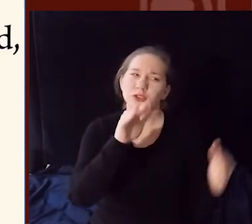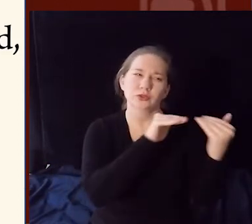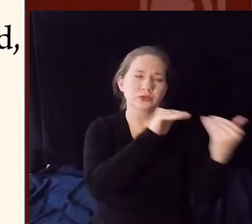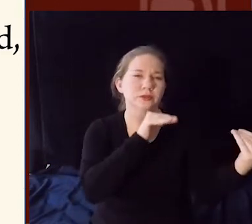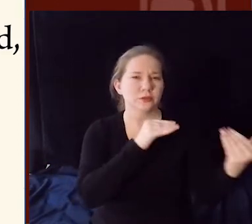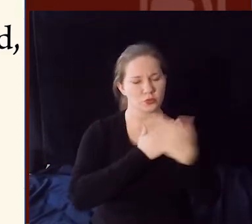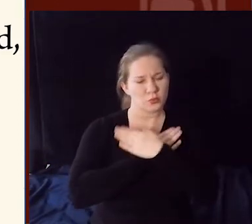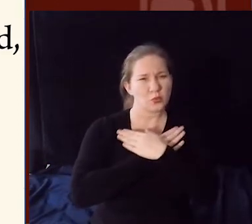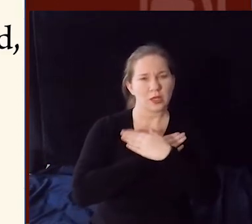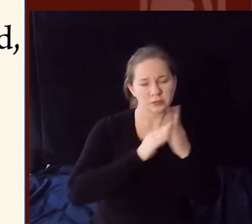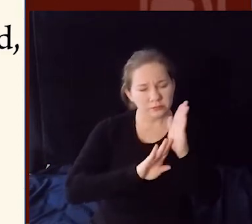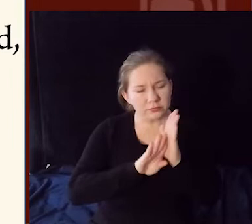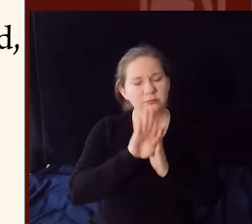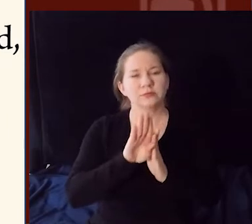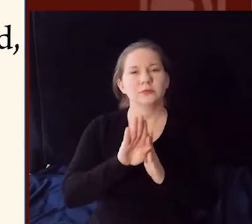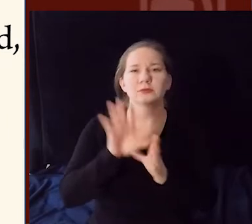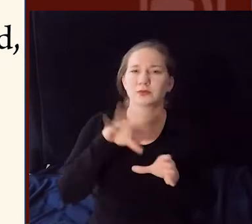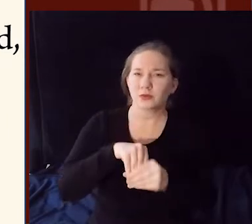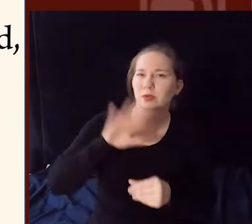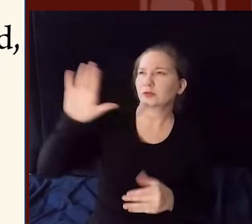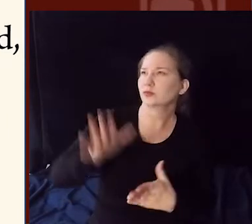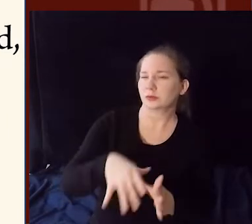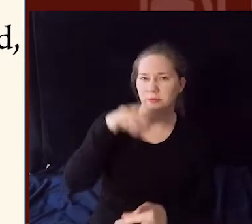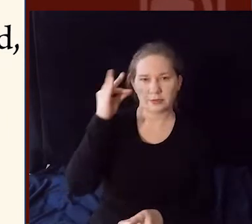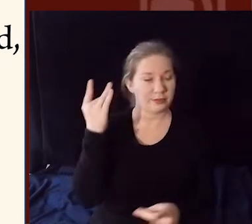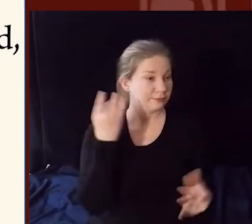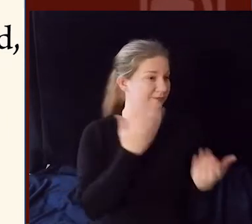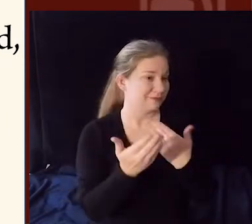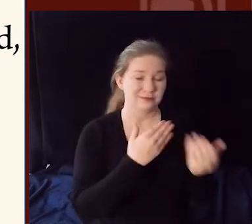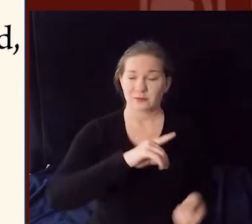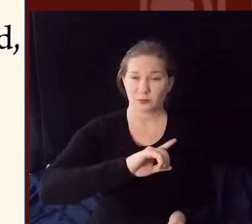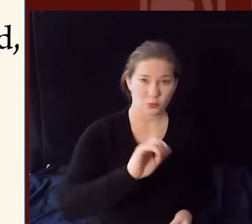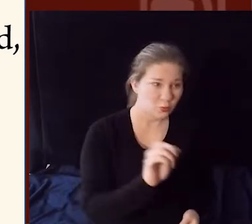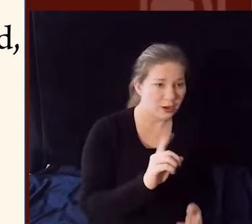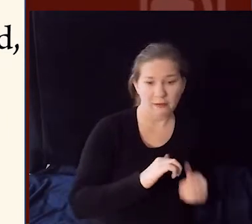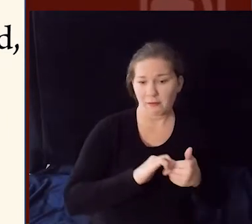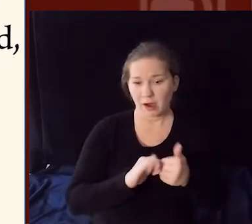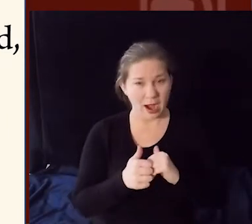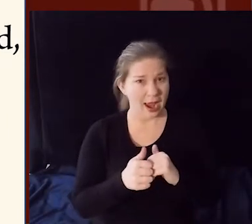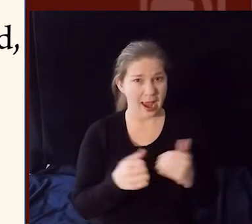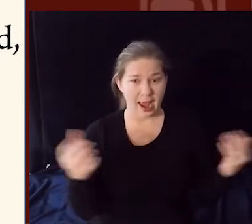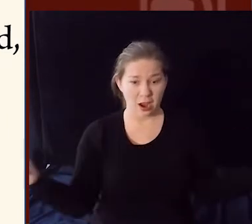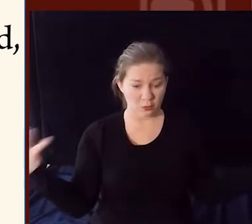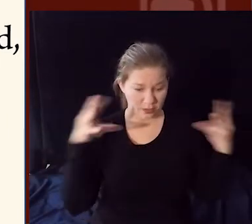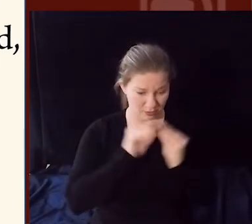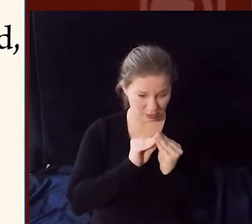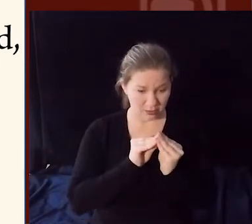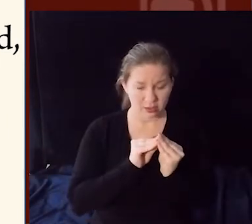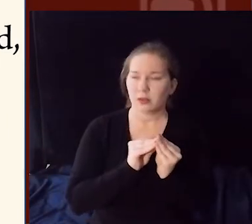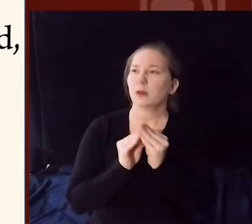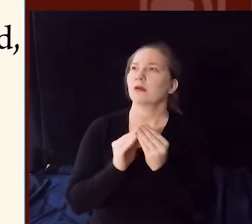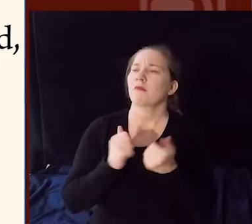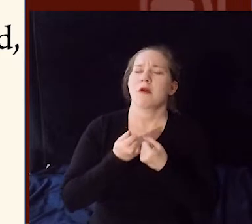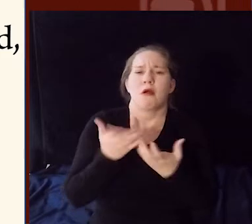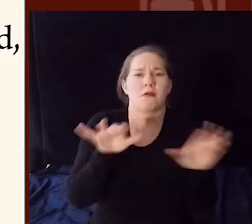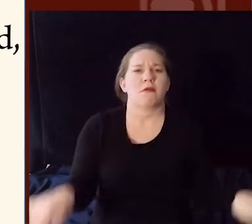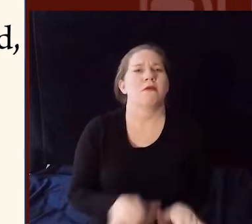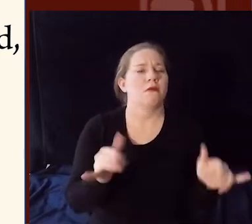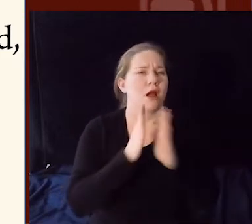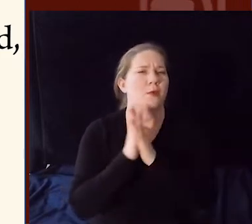Spirit. Wherever and however we gather, unite us in common prayer and send us in common